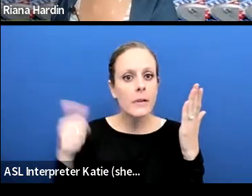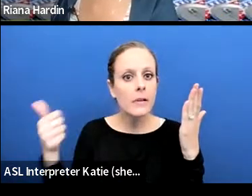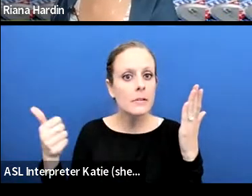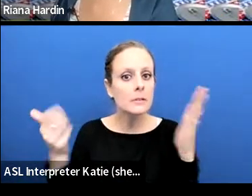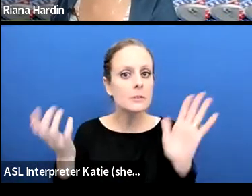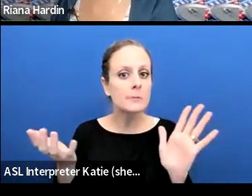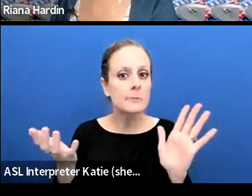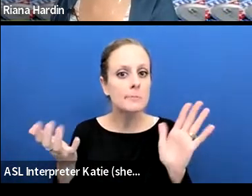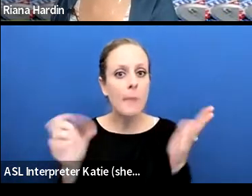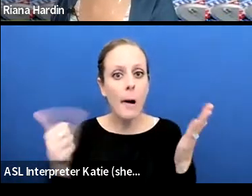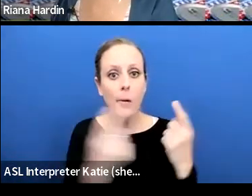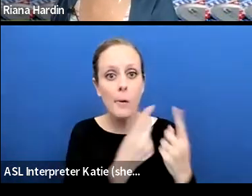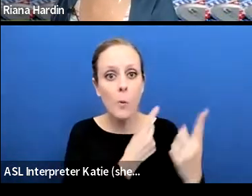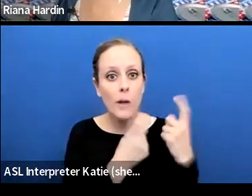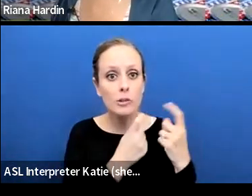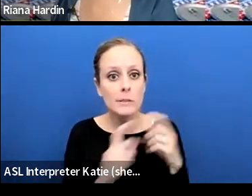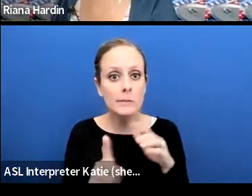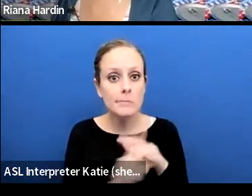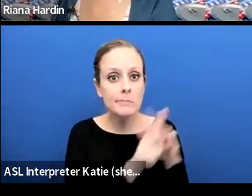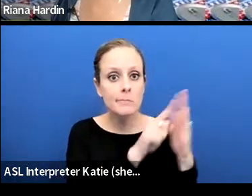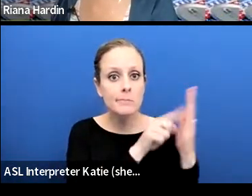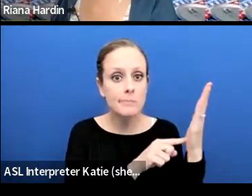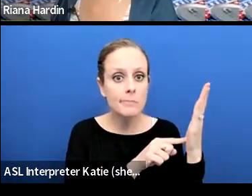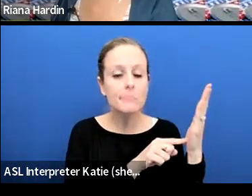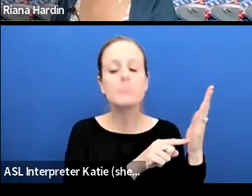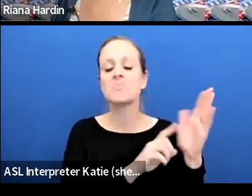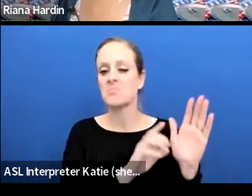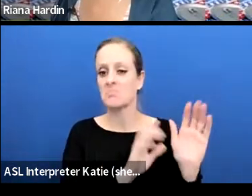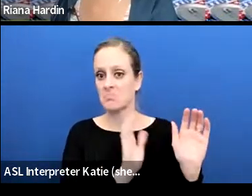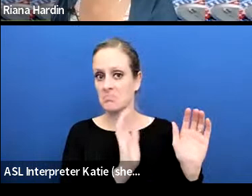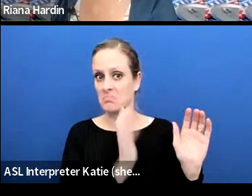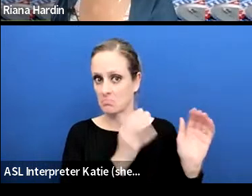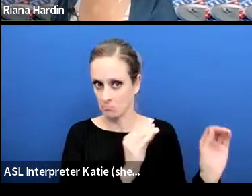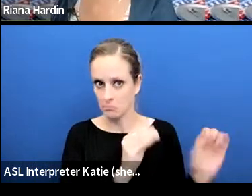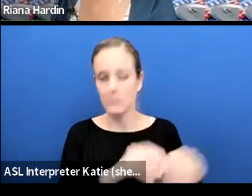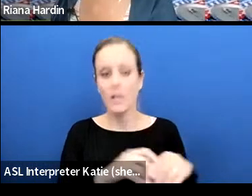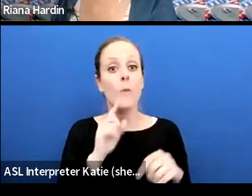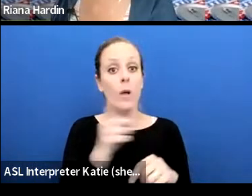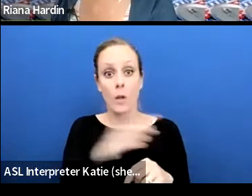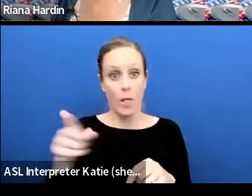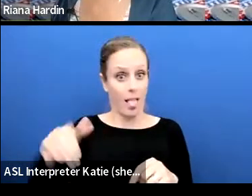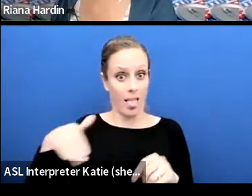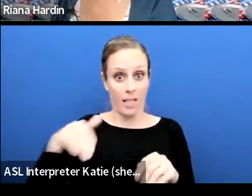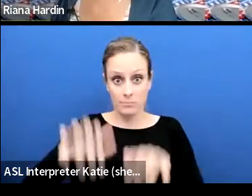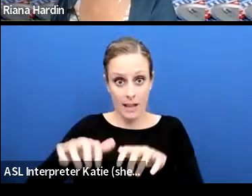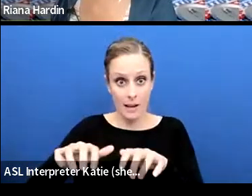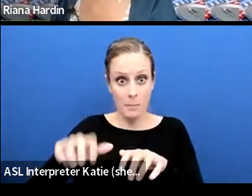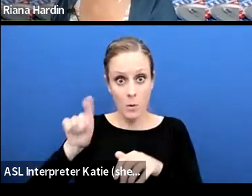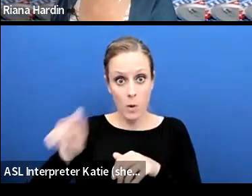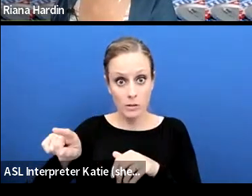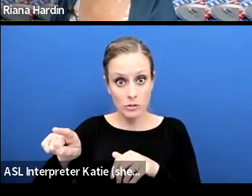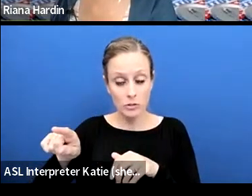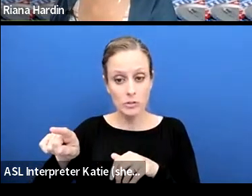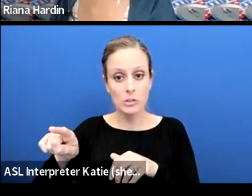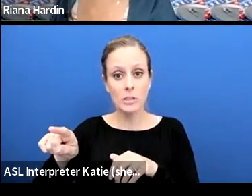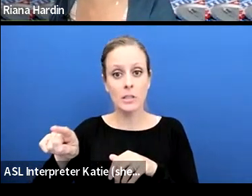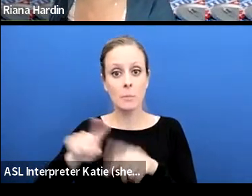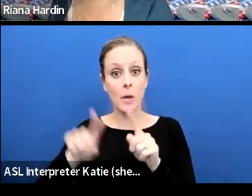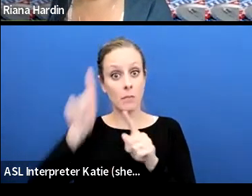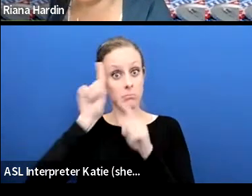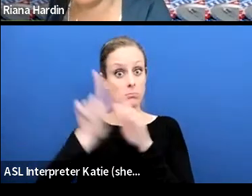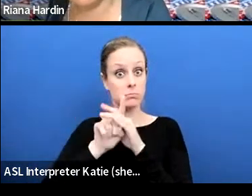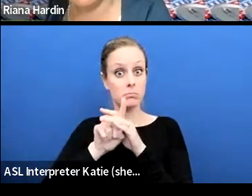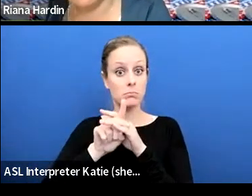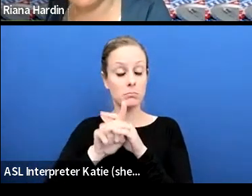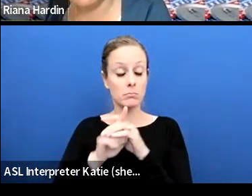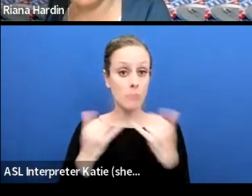any other questions for folks who haven't typed a question in the chat, but have a question now, or